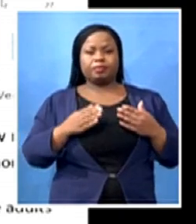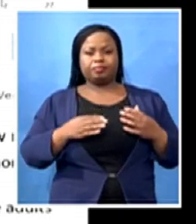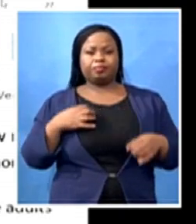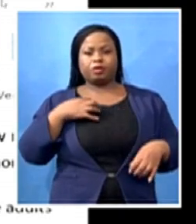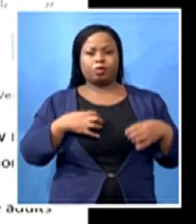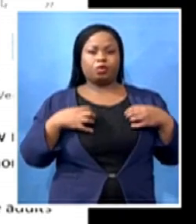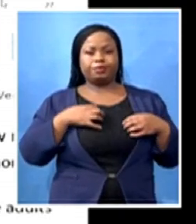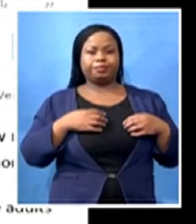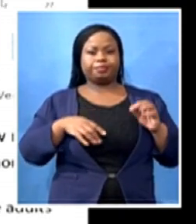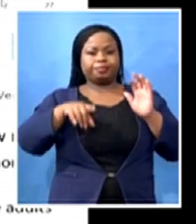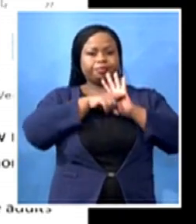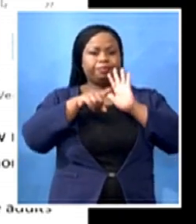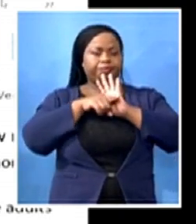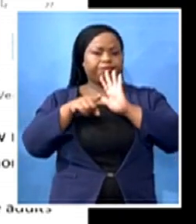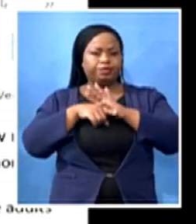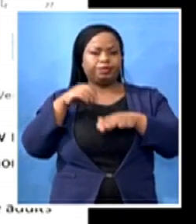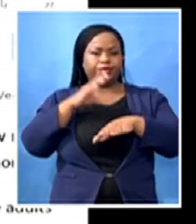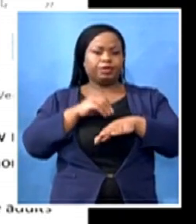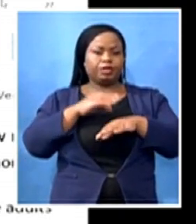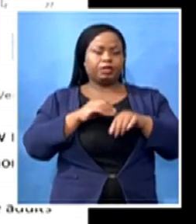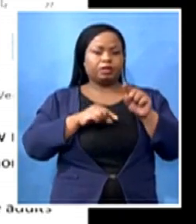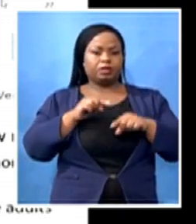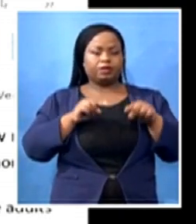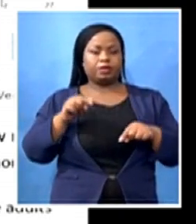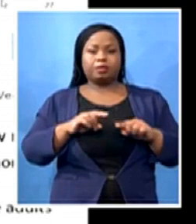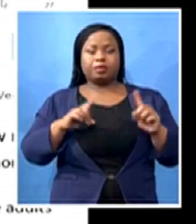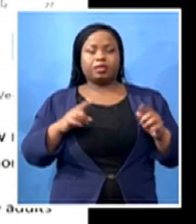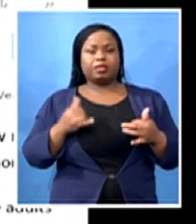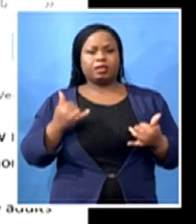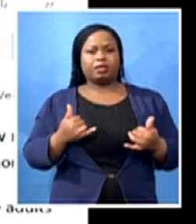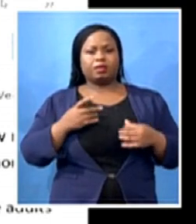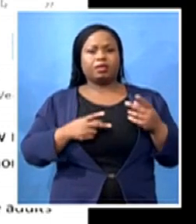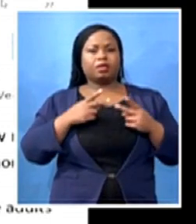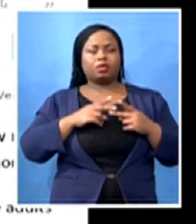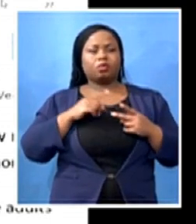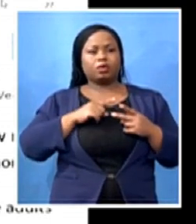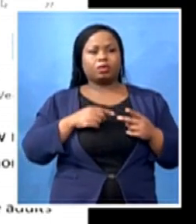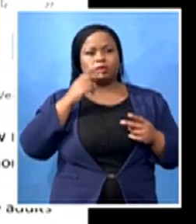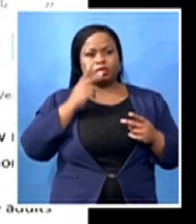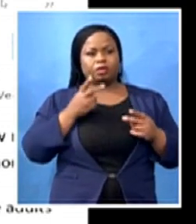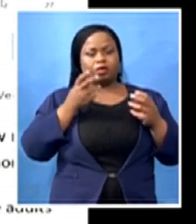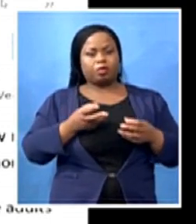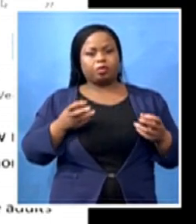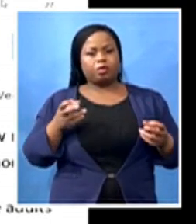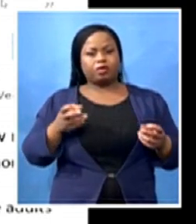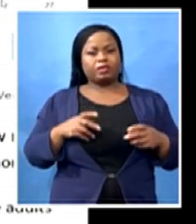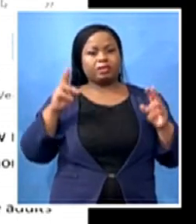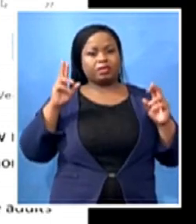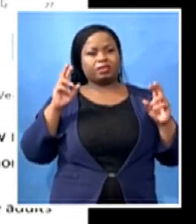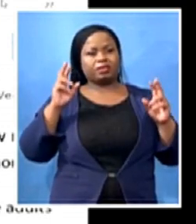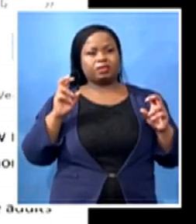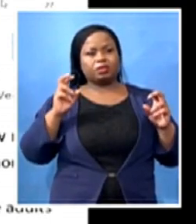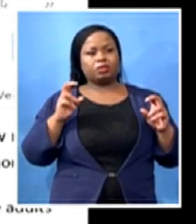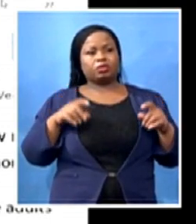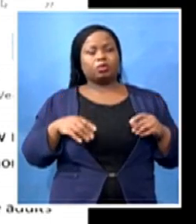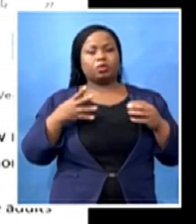are quite substantial variances by poverty status, with poorer citizens tending to report high